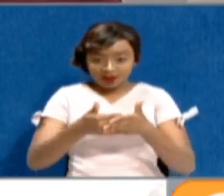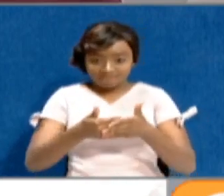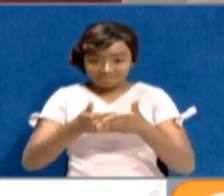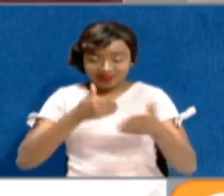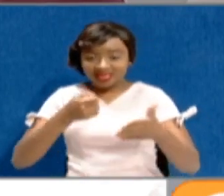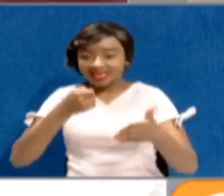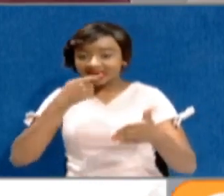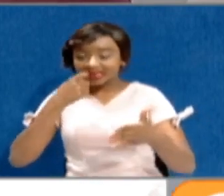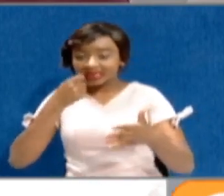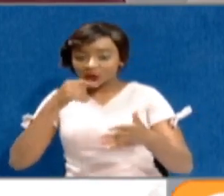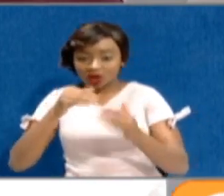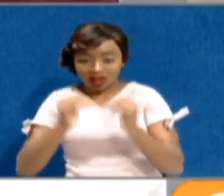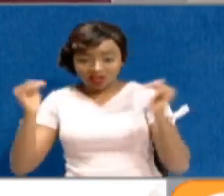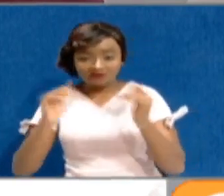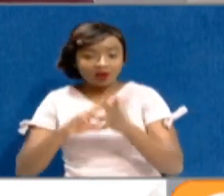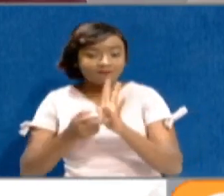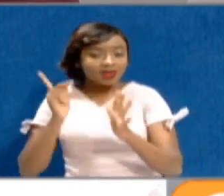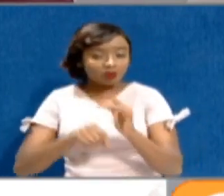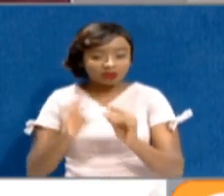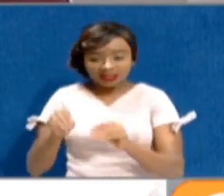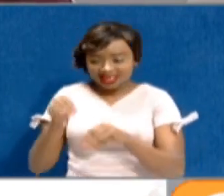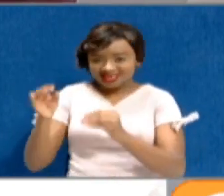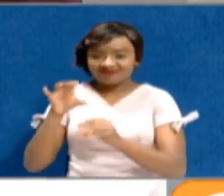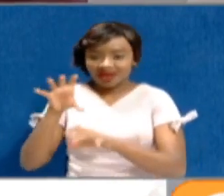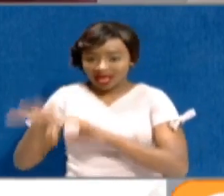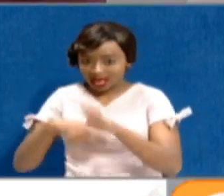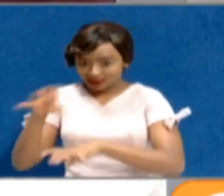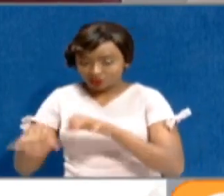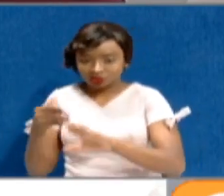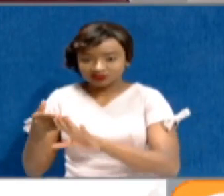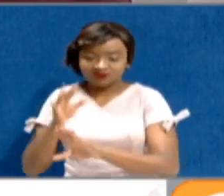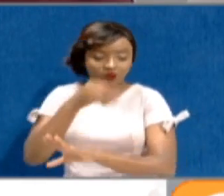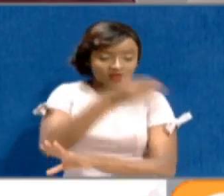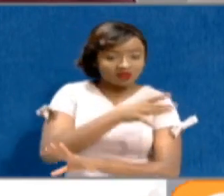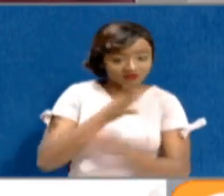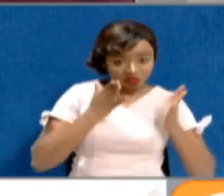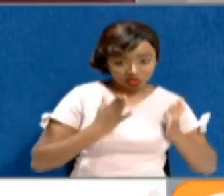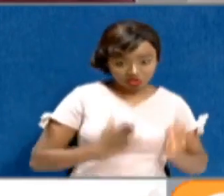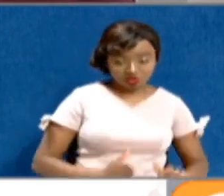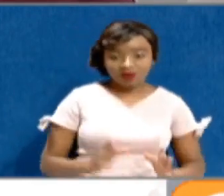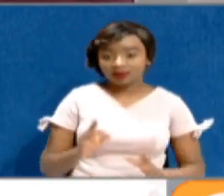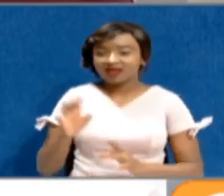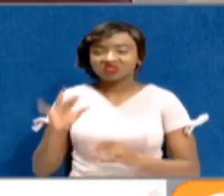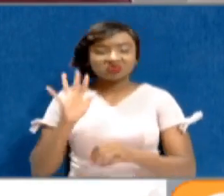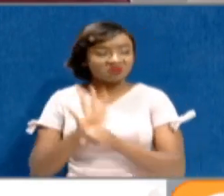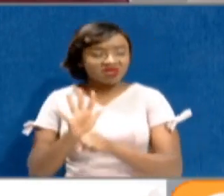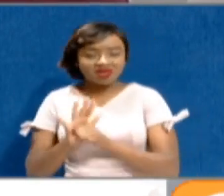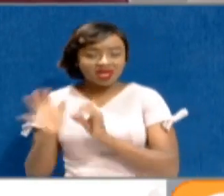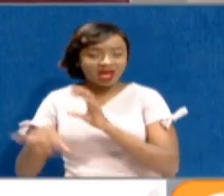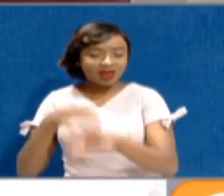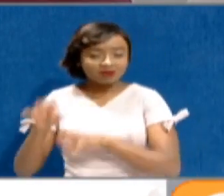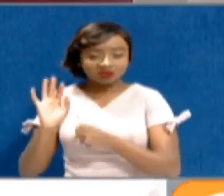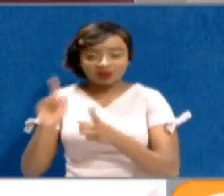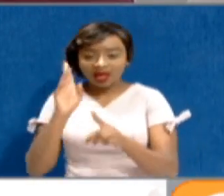are testing it on animals before you even get to human beings. So two of the most used animals in the